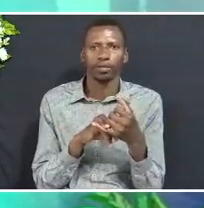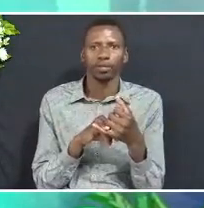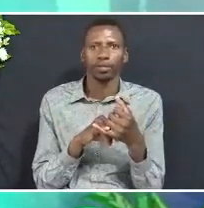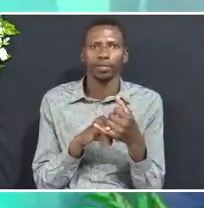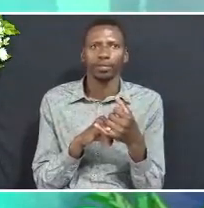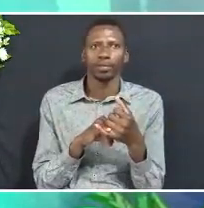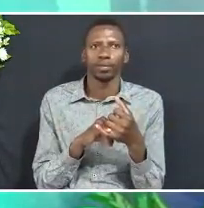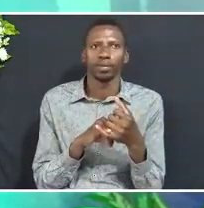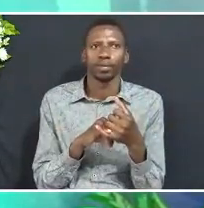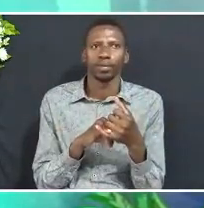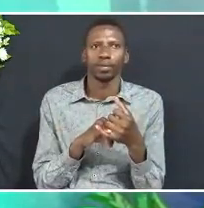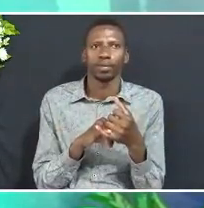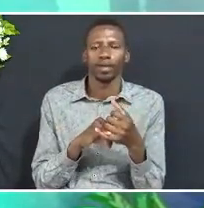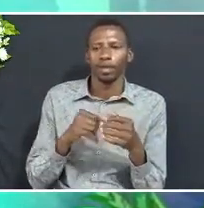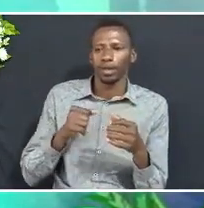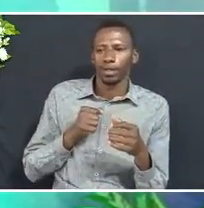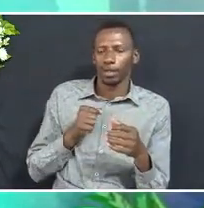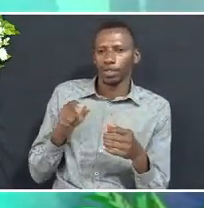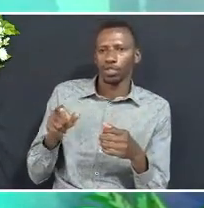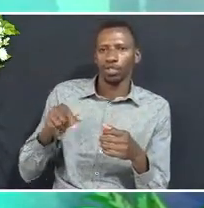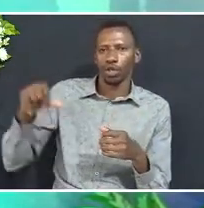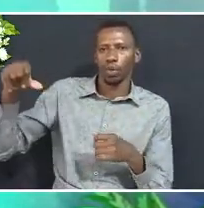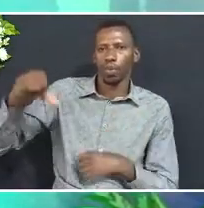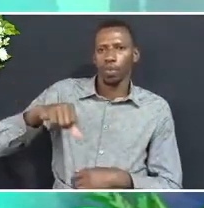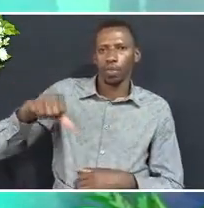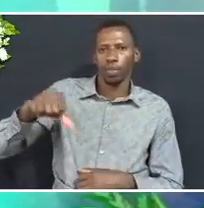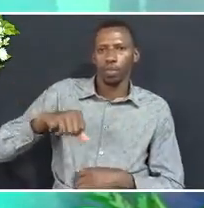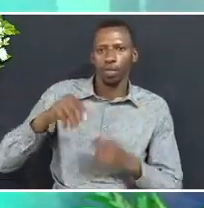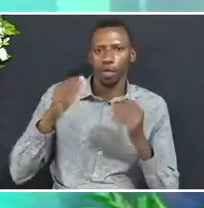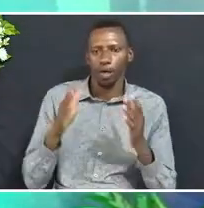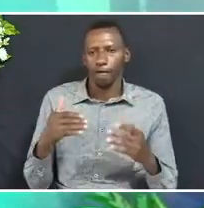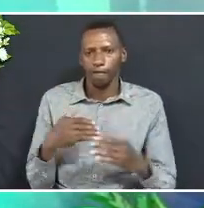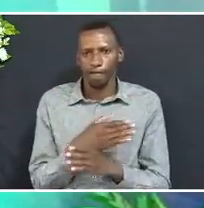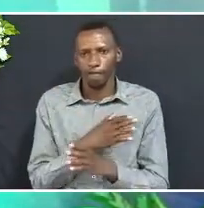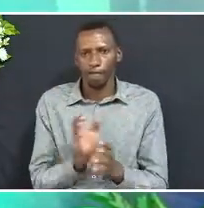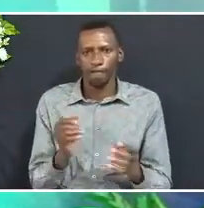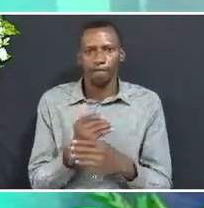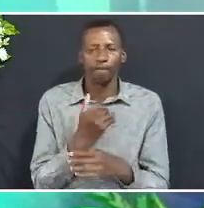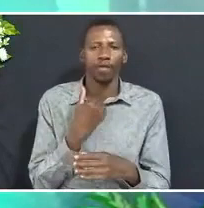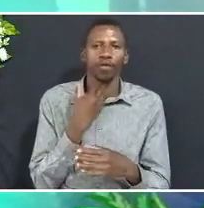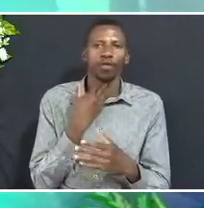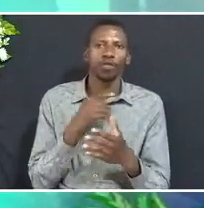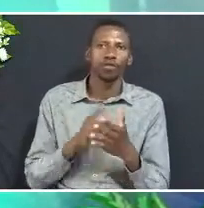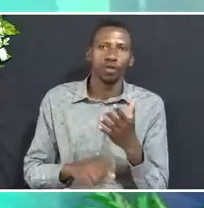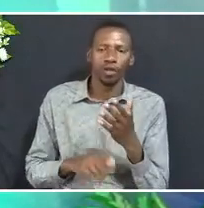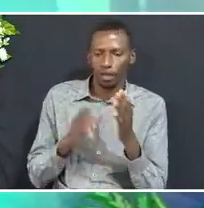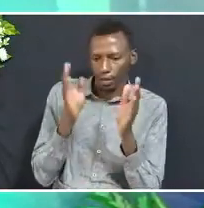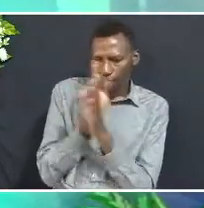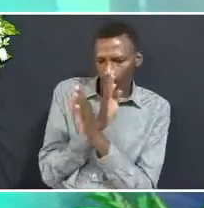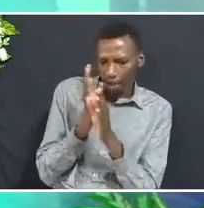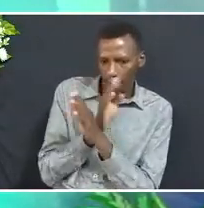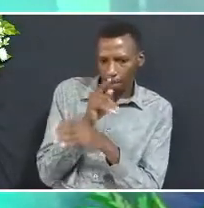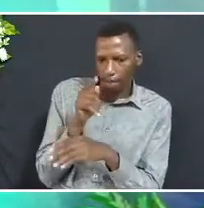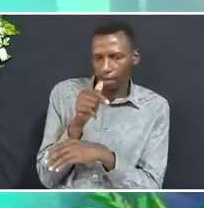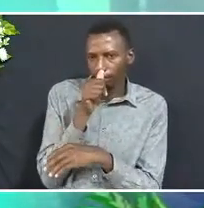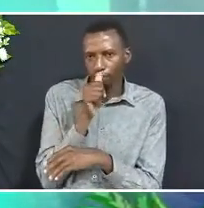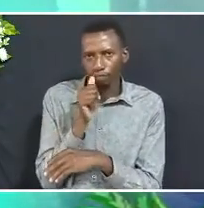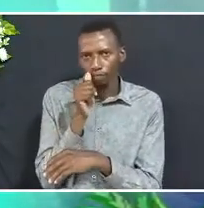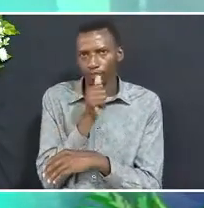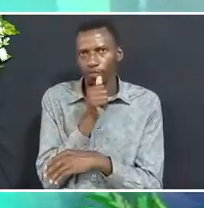was promiscuous, she was an adulterer, and she really wanted to hide this secret